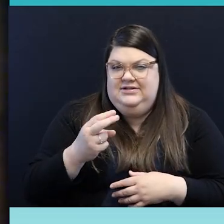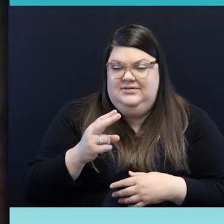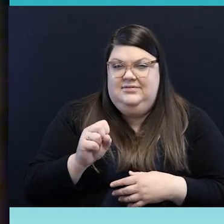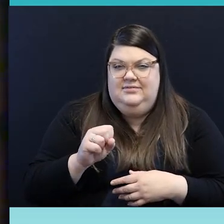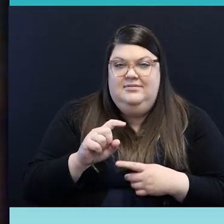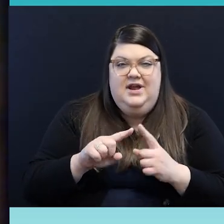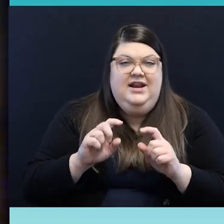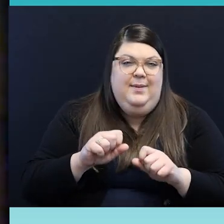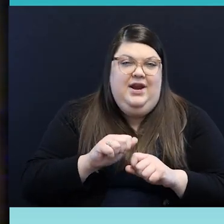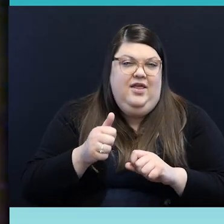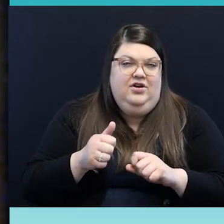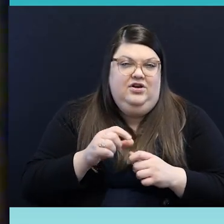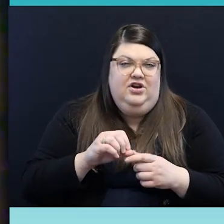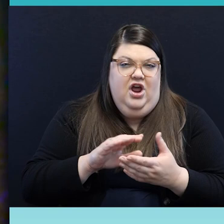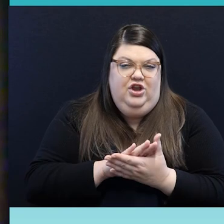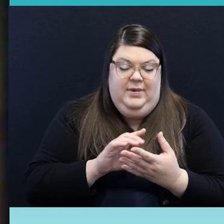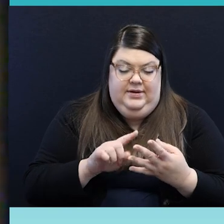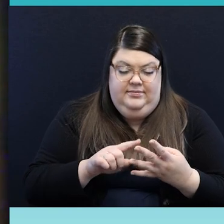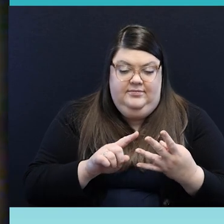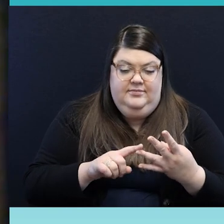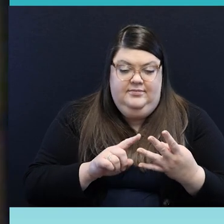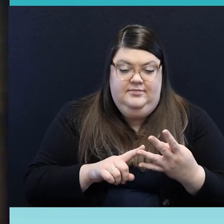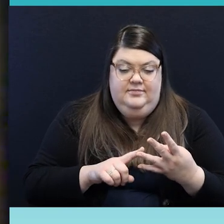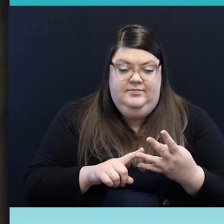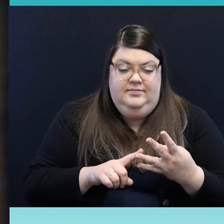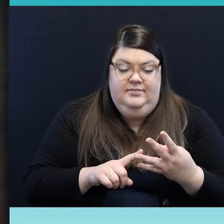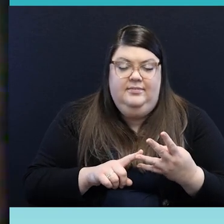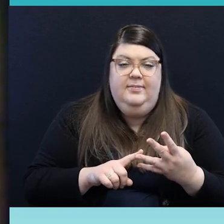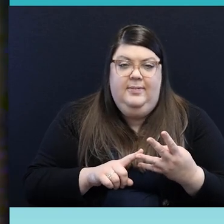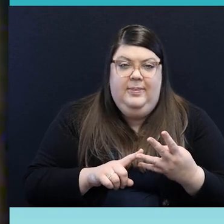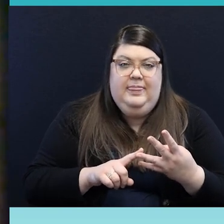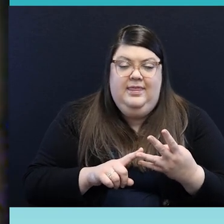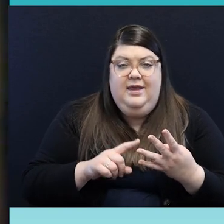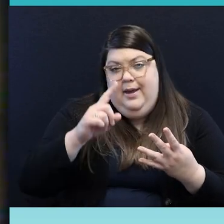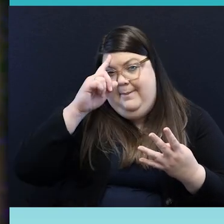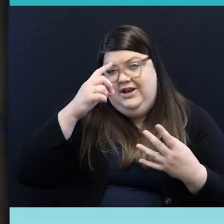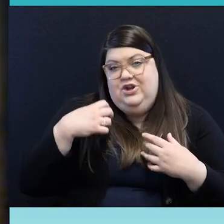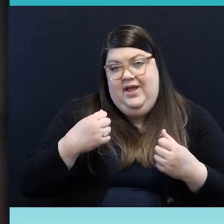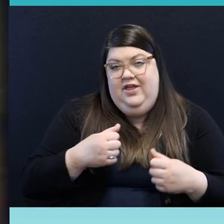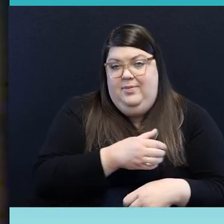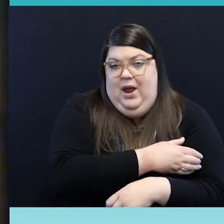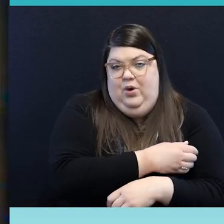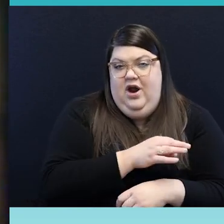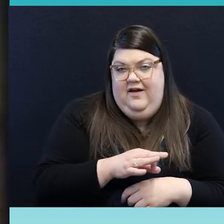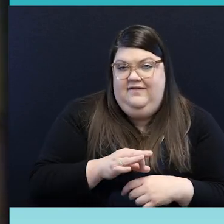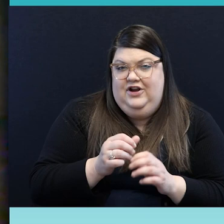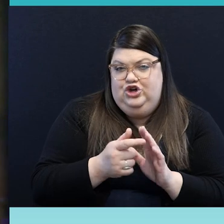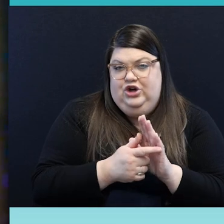be another document. And Carla talked about the mental health power of